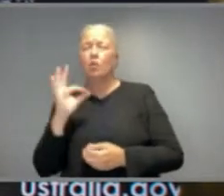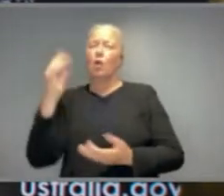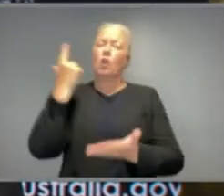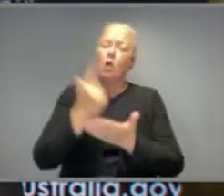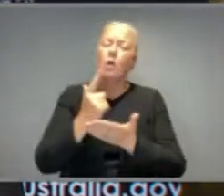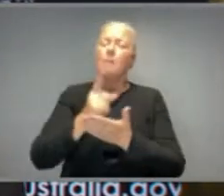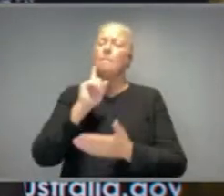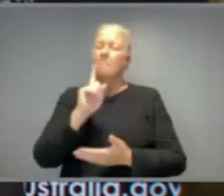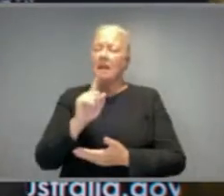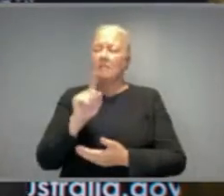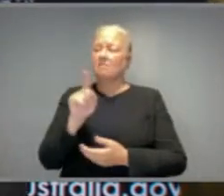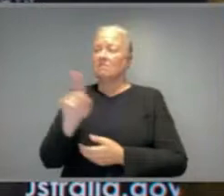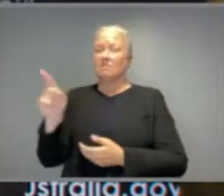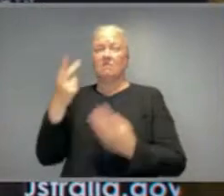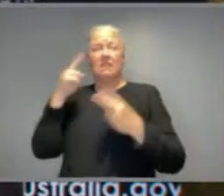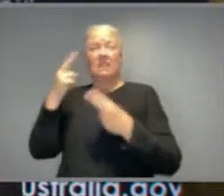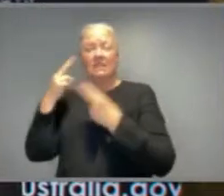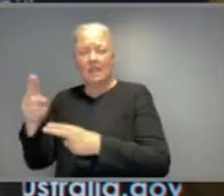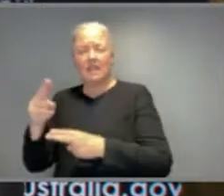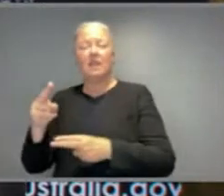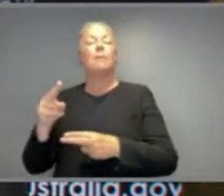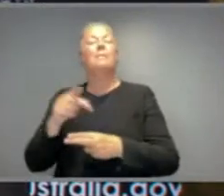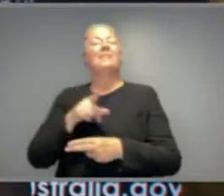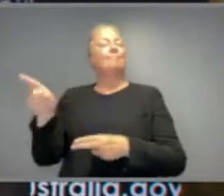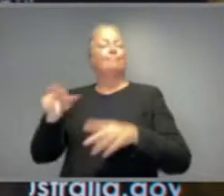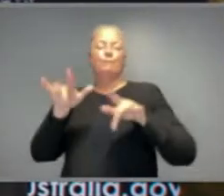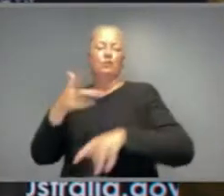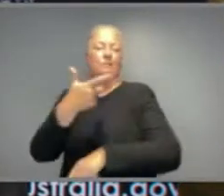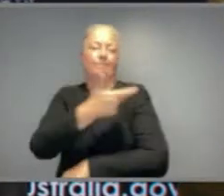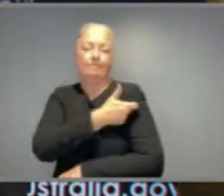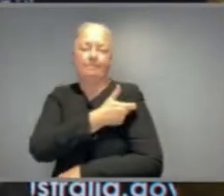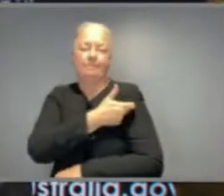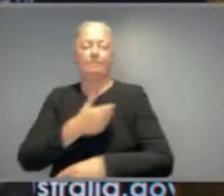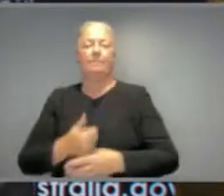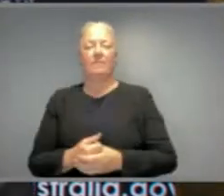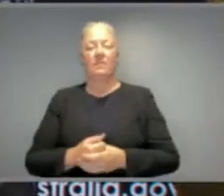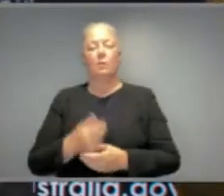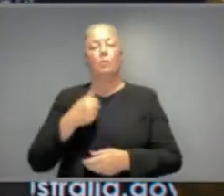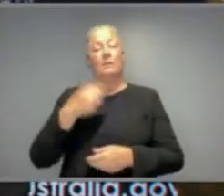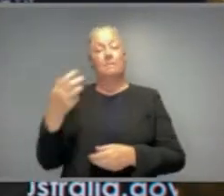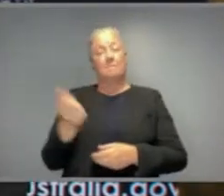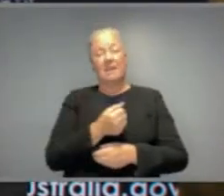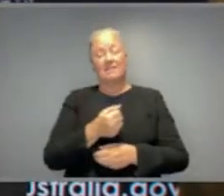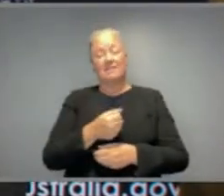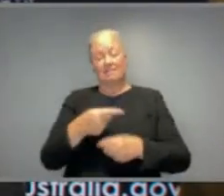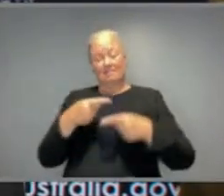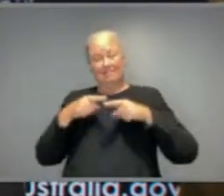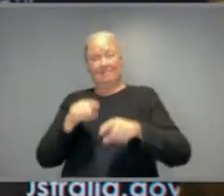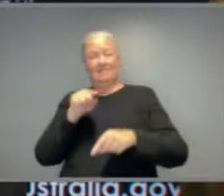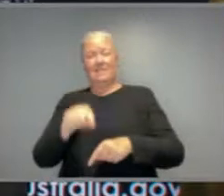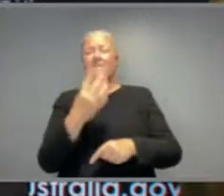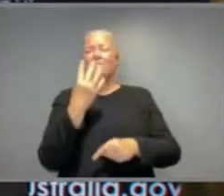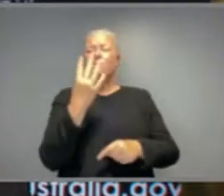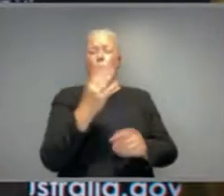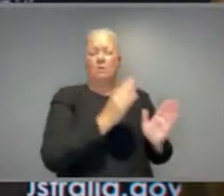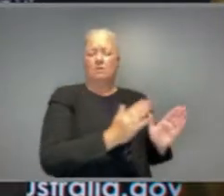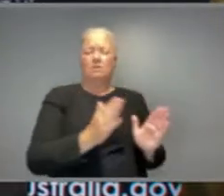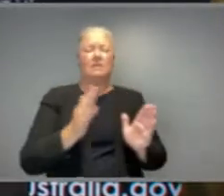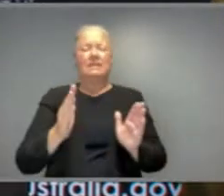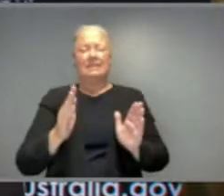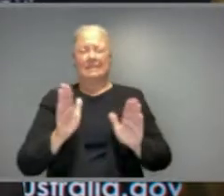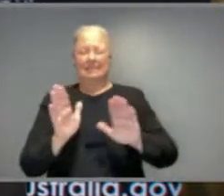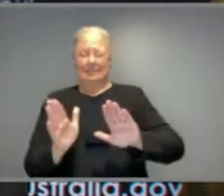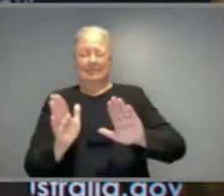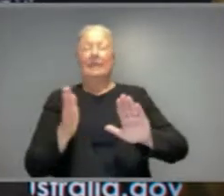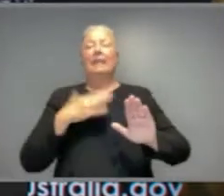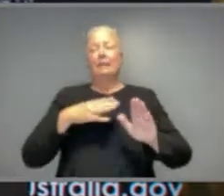people. We need to move with that four-phase plan to a different phase. We need to accept that